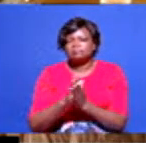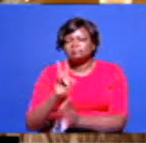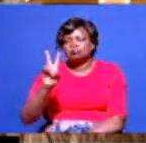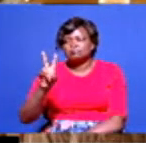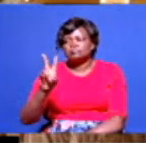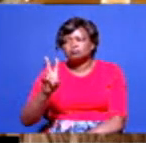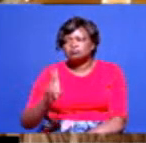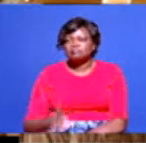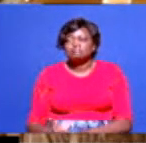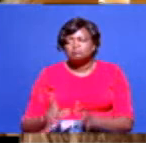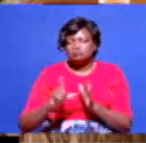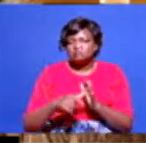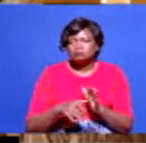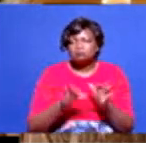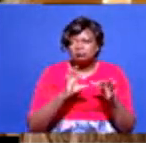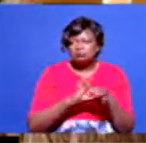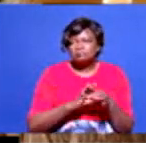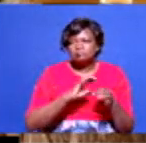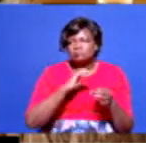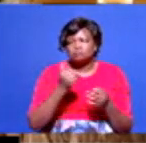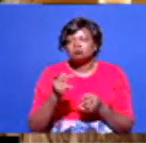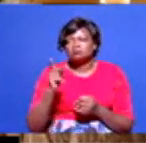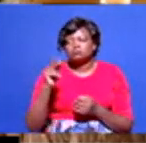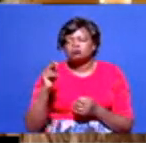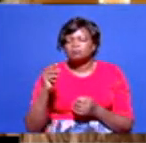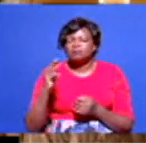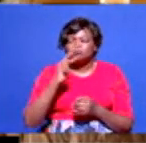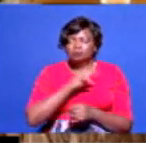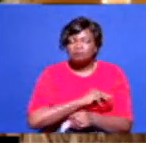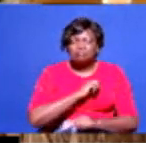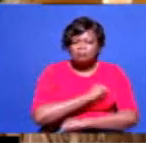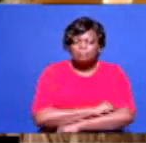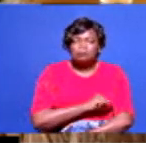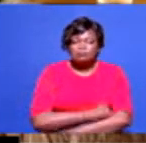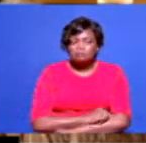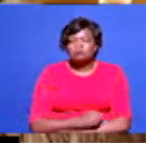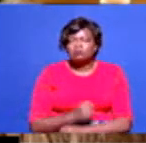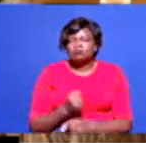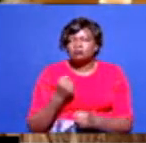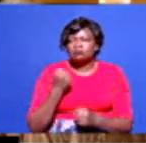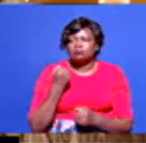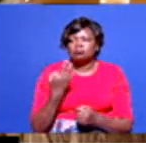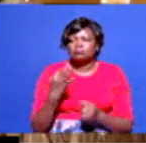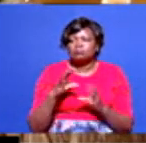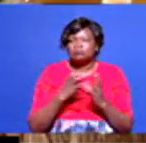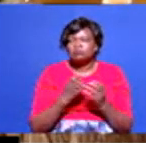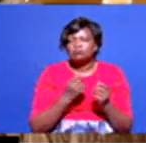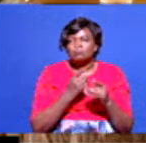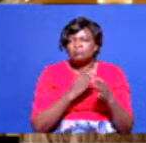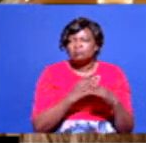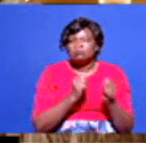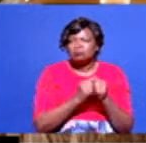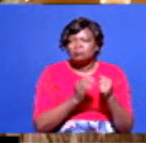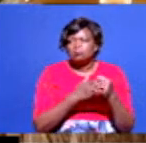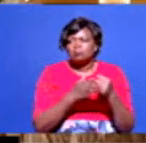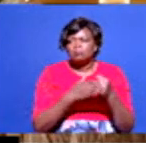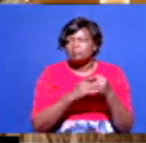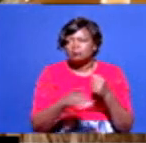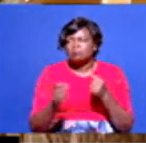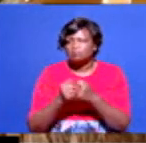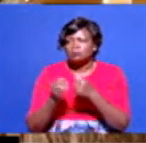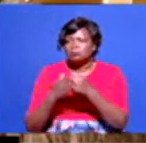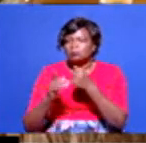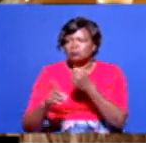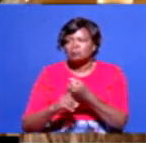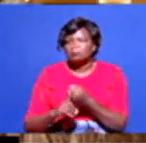later join Karima Mission School for the 3 more classes of primary. And between 1944 and 1946,